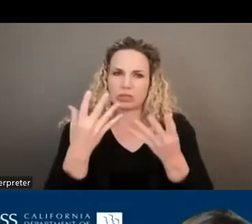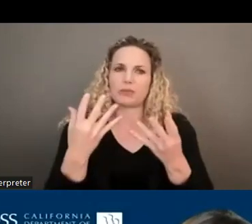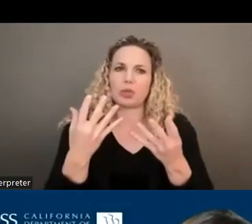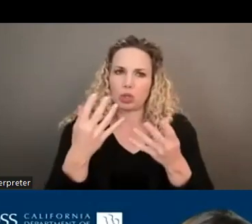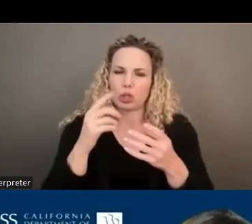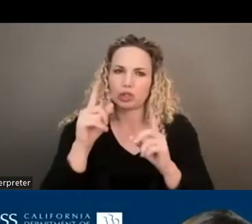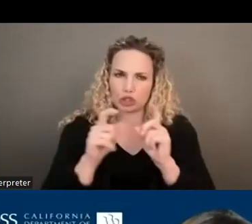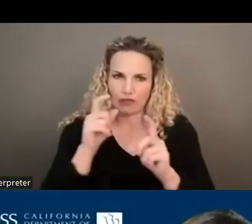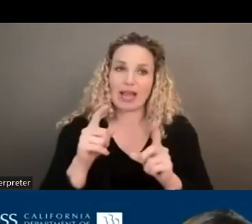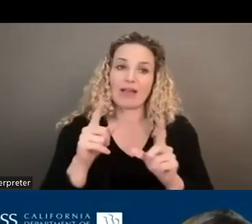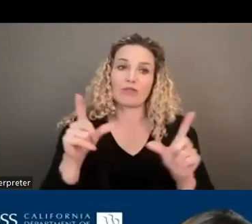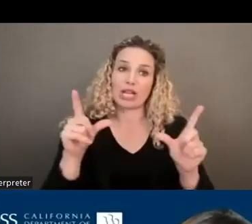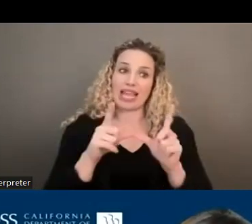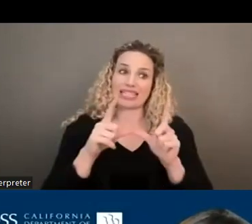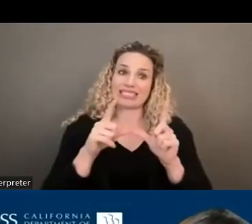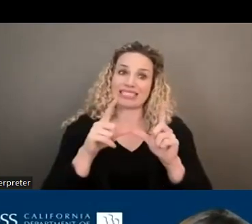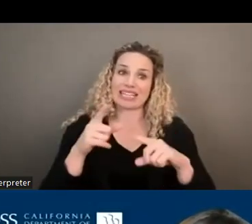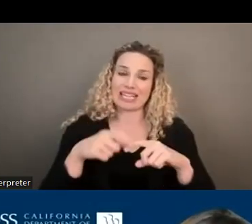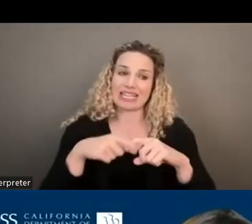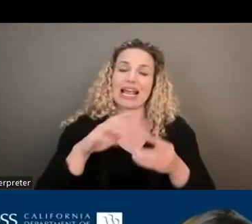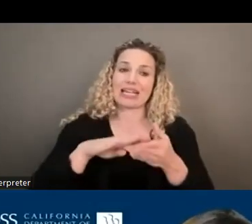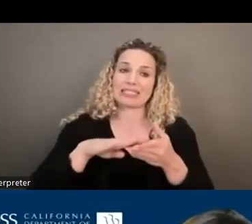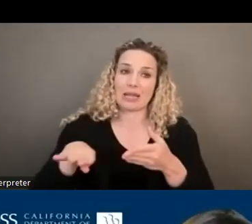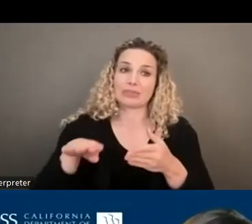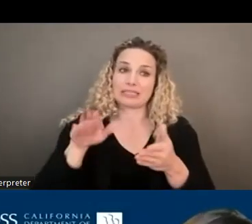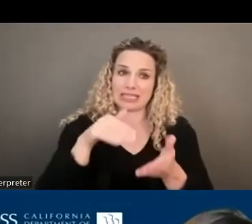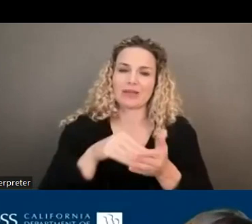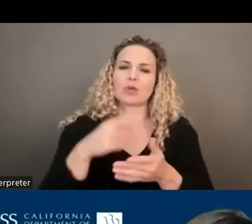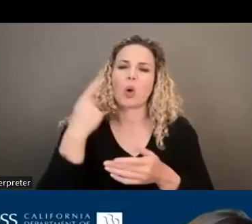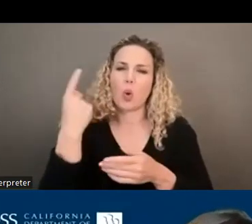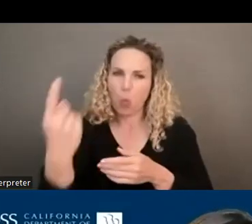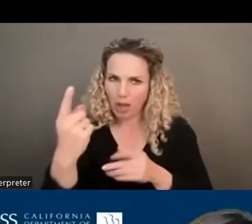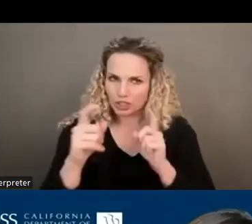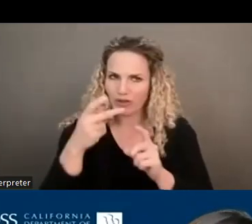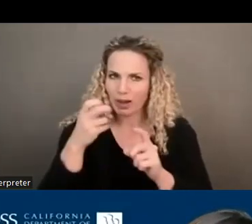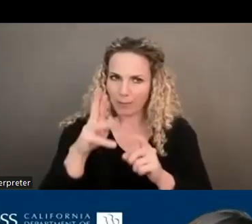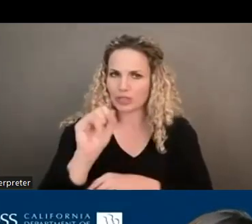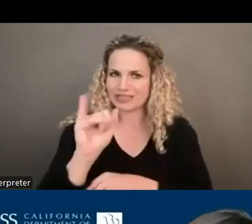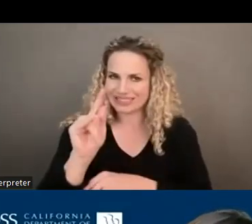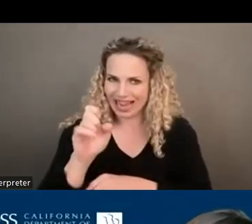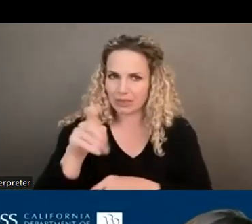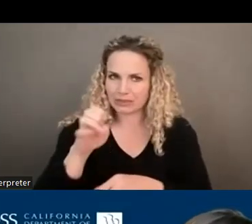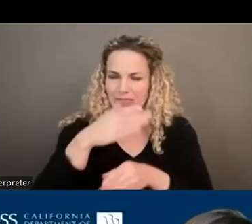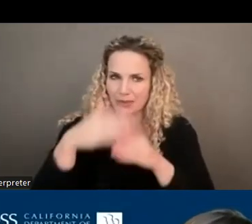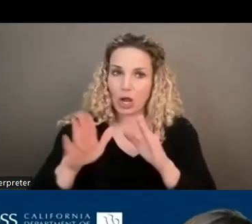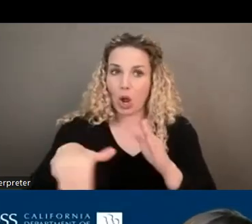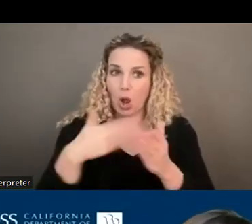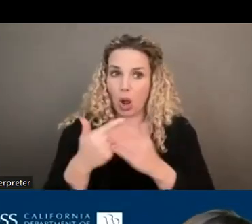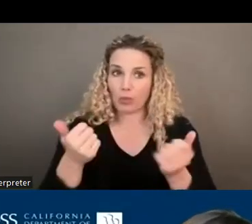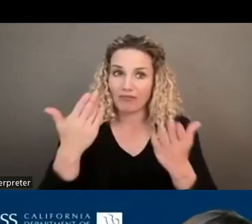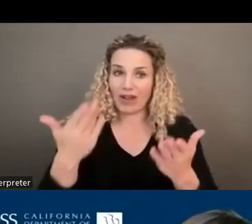for license-exempt centers, one survey per site must be completed. All providers